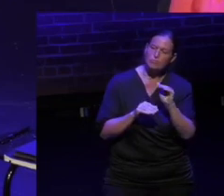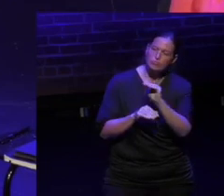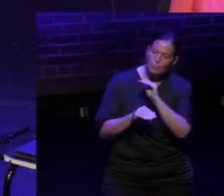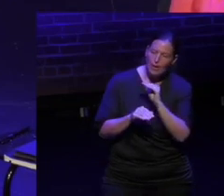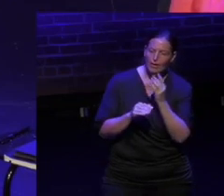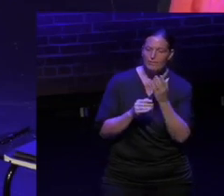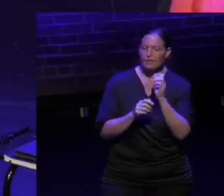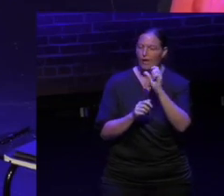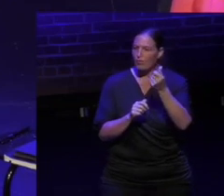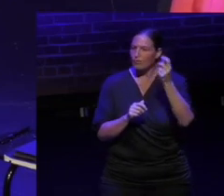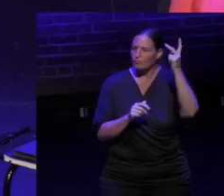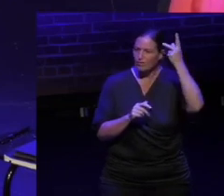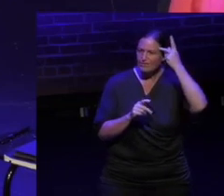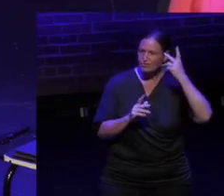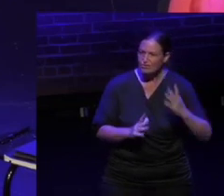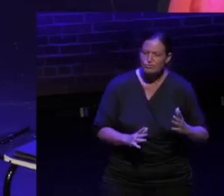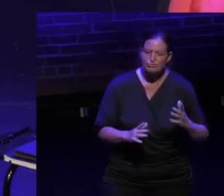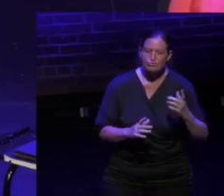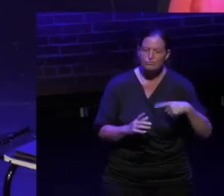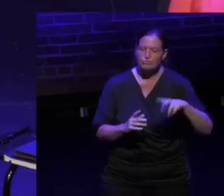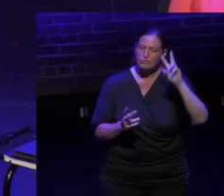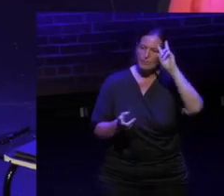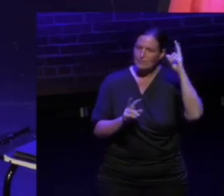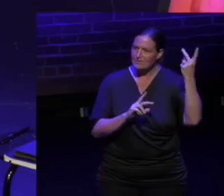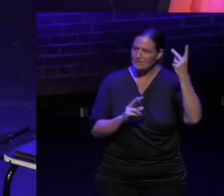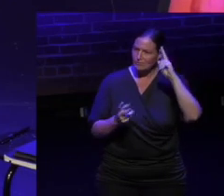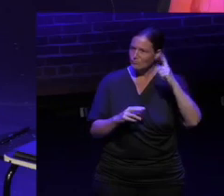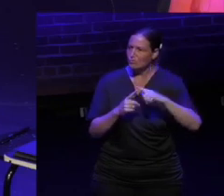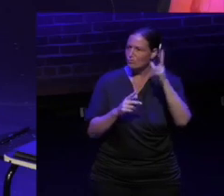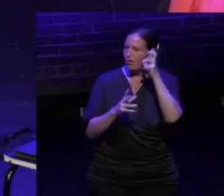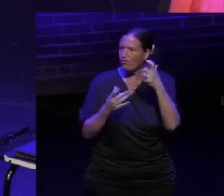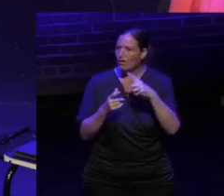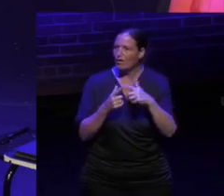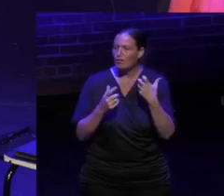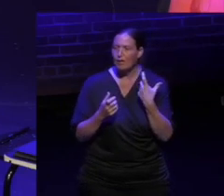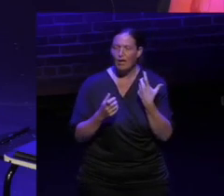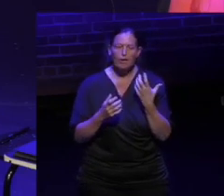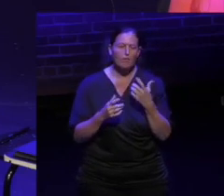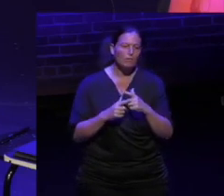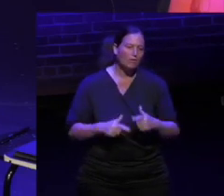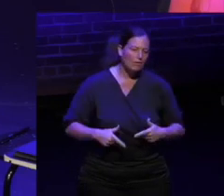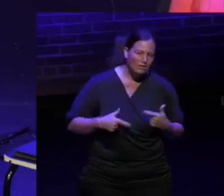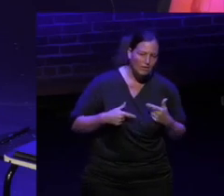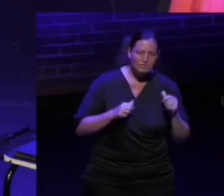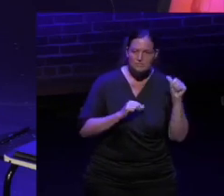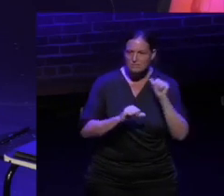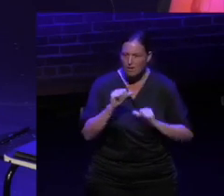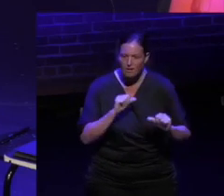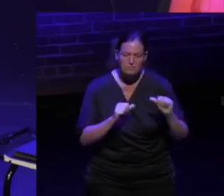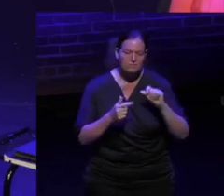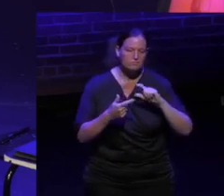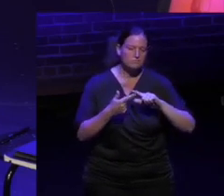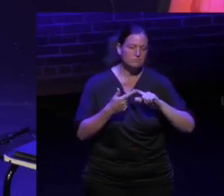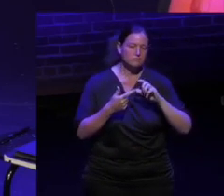community about, because there is a misconception. In Massachusetts, you hear a lot about the eds and the meds, the life sciences, the tech sector,